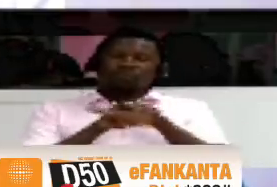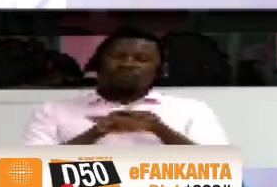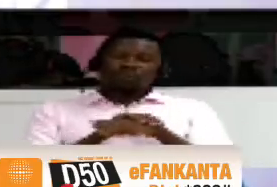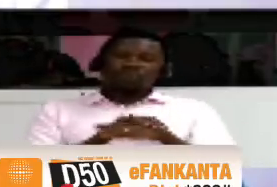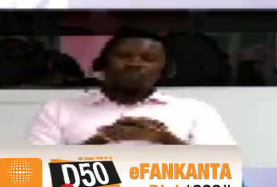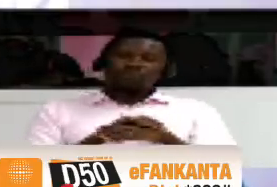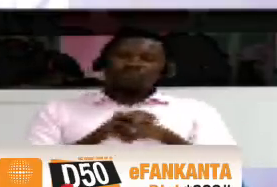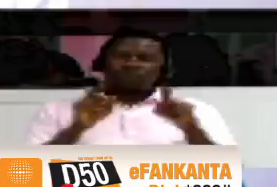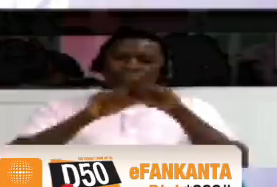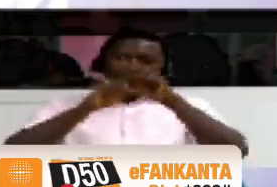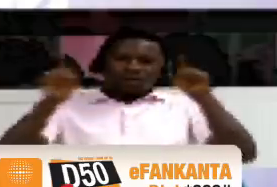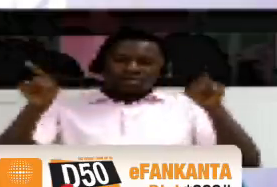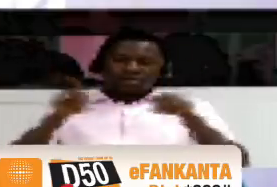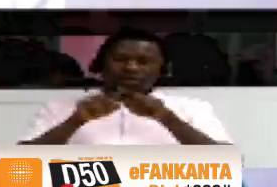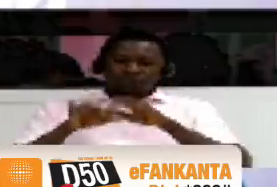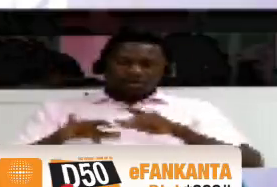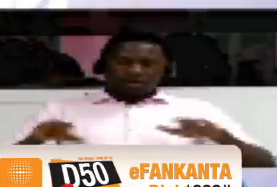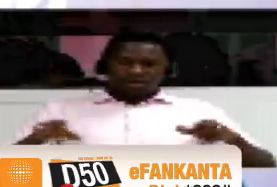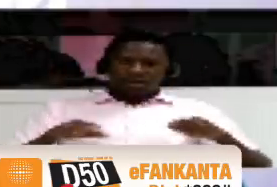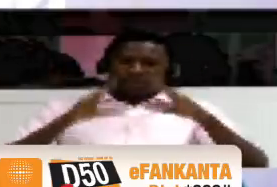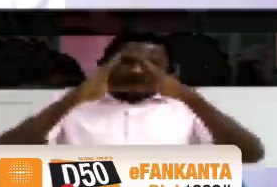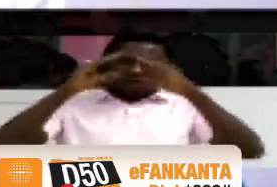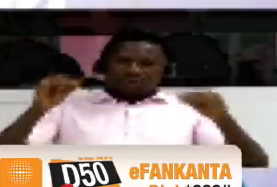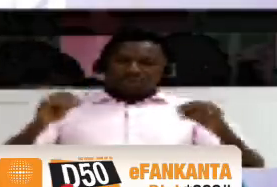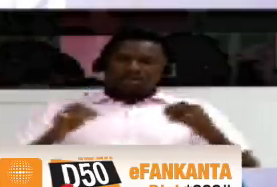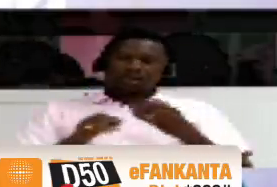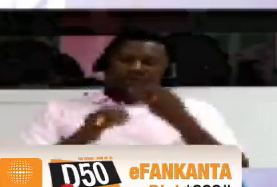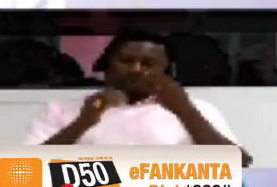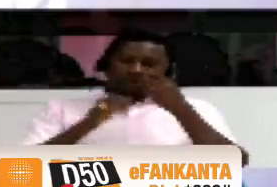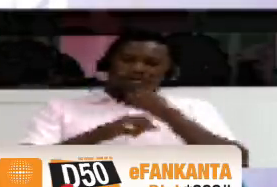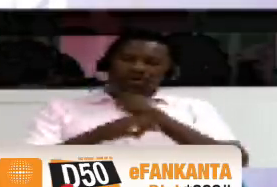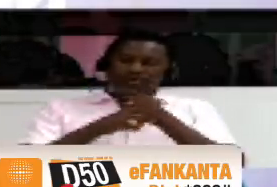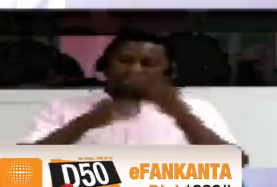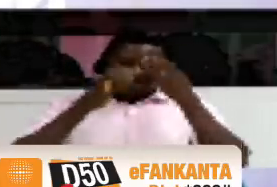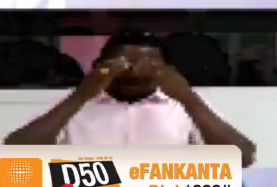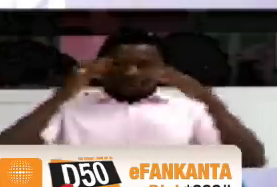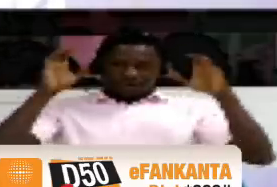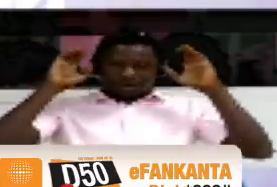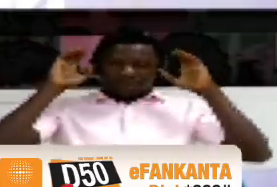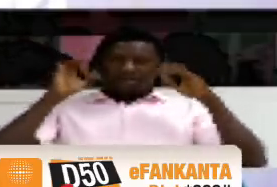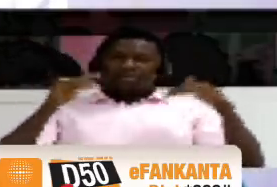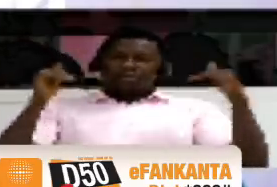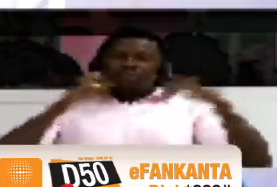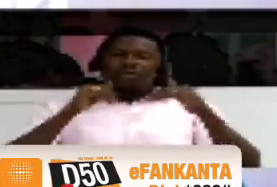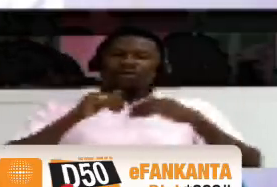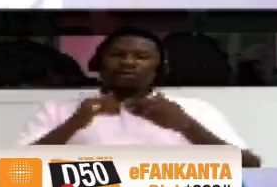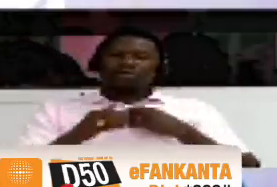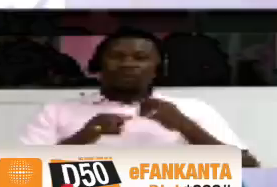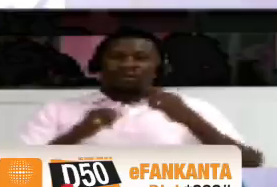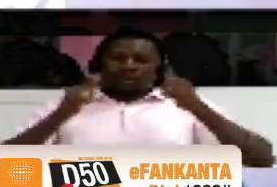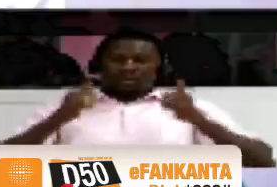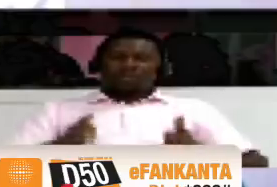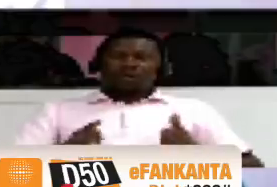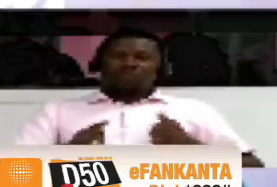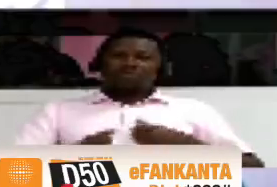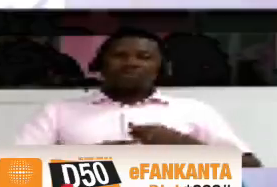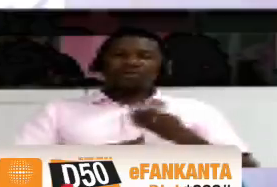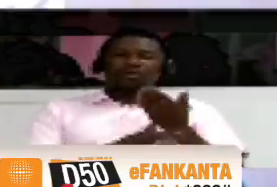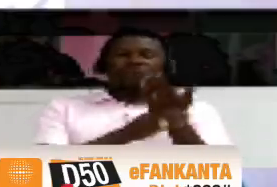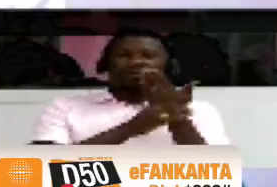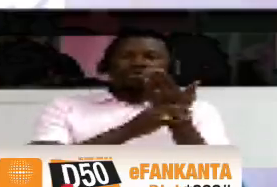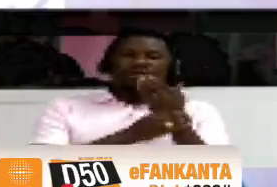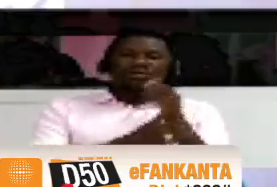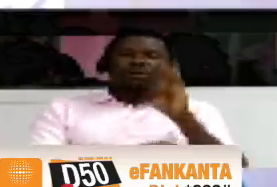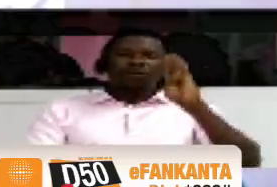computer room at the Gambia College. And the meeting was chaired by Dr. Bojang, the then Dr. Bojang, who